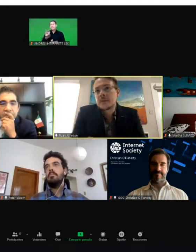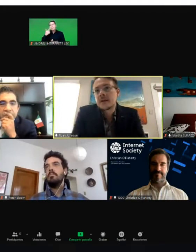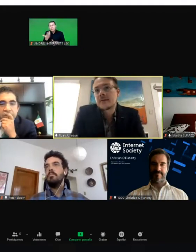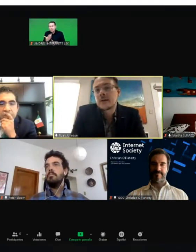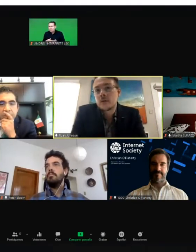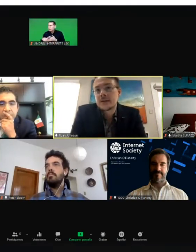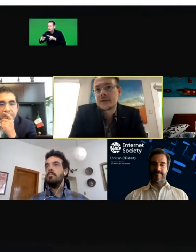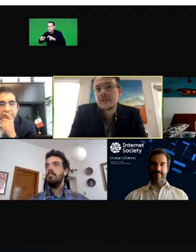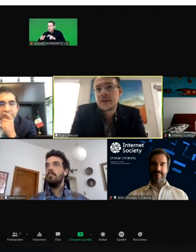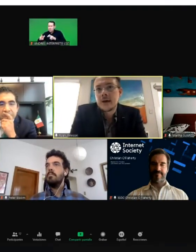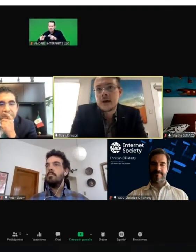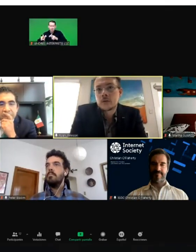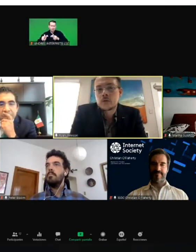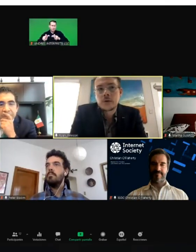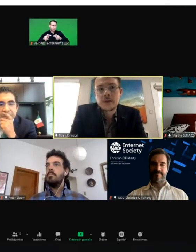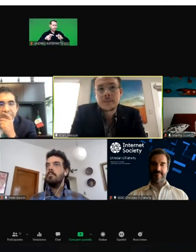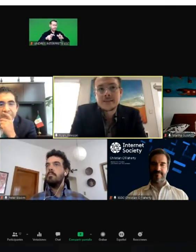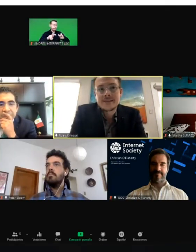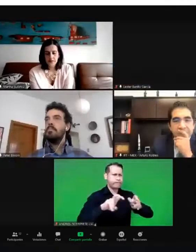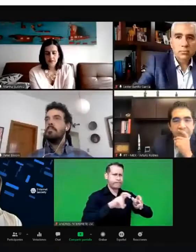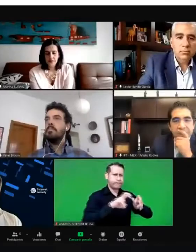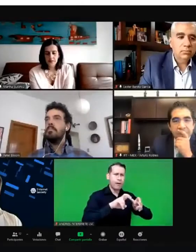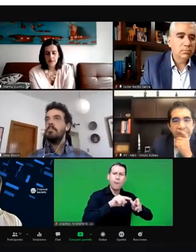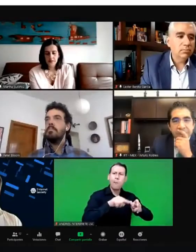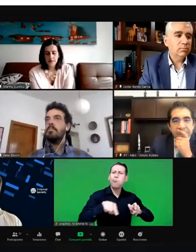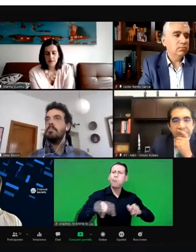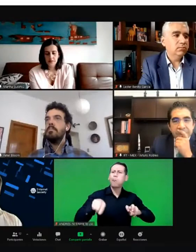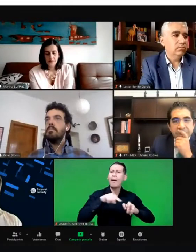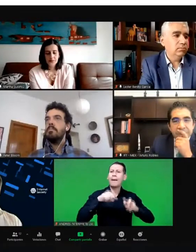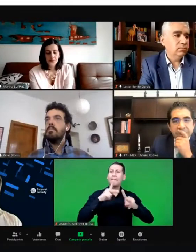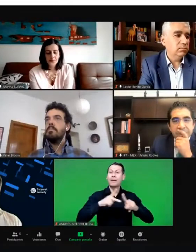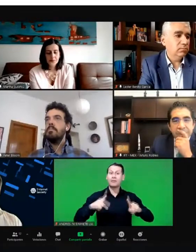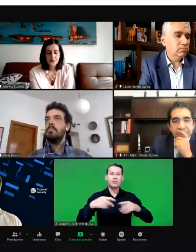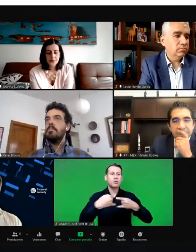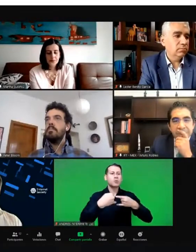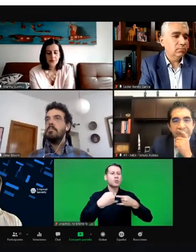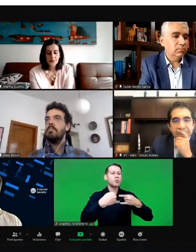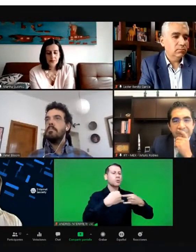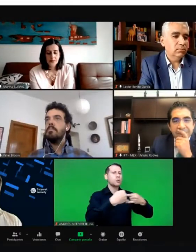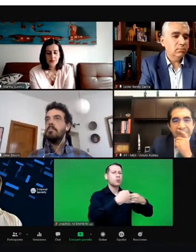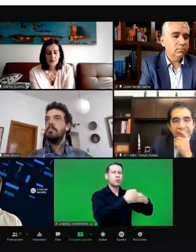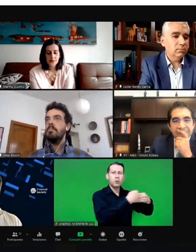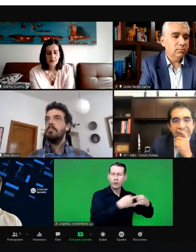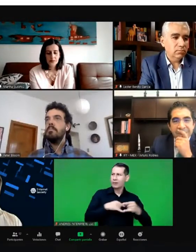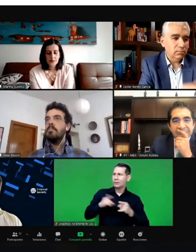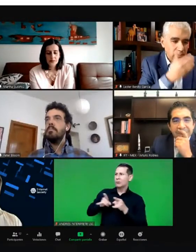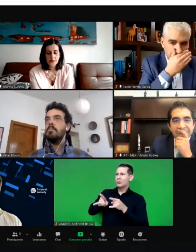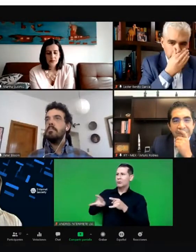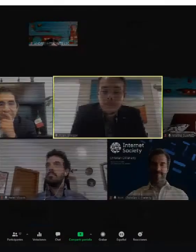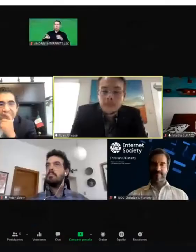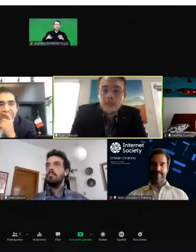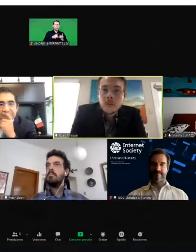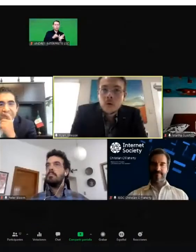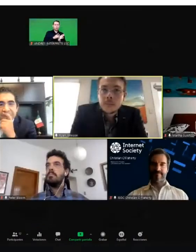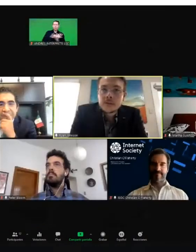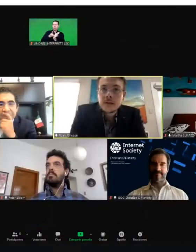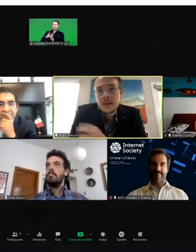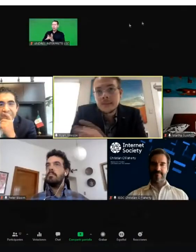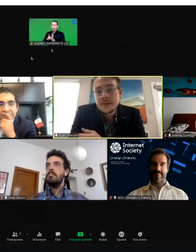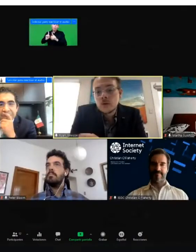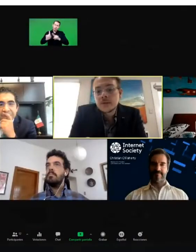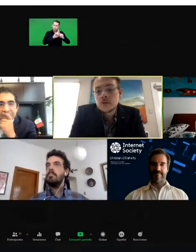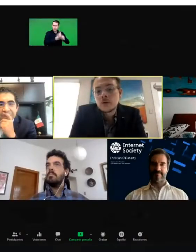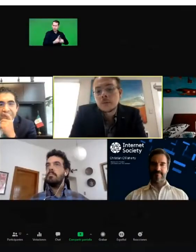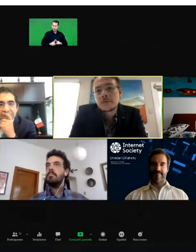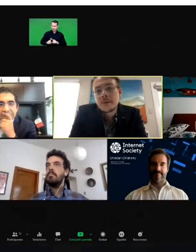invest in new technology so that we can have connectivity for the users that need it the most. We have more than 36 years in the